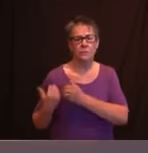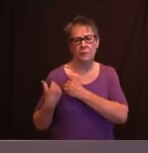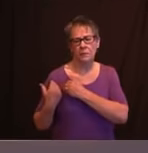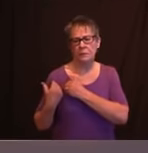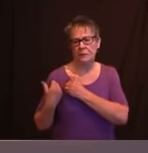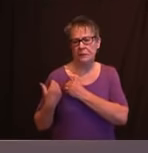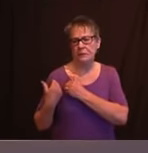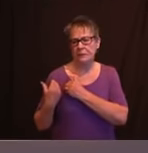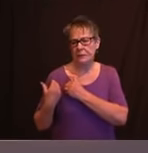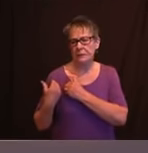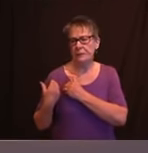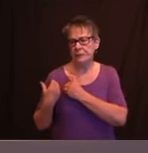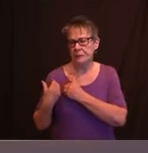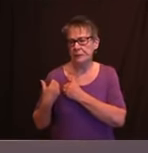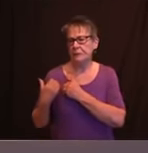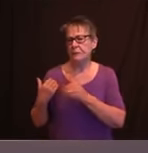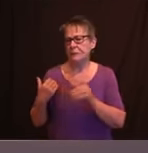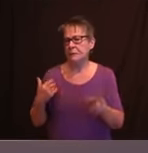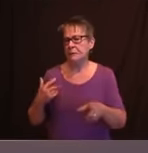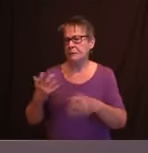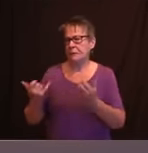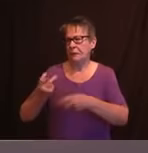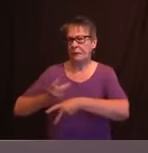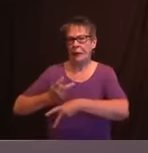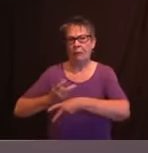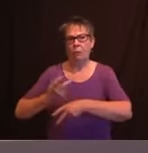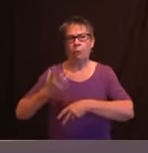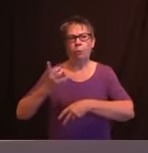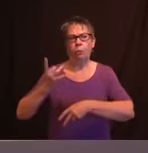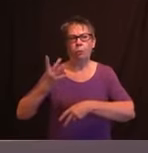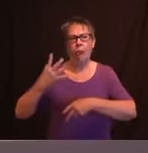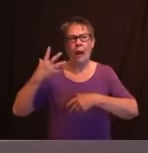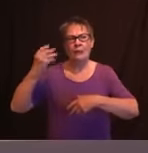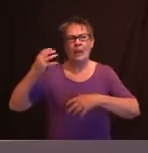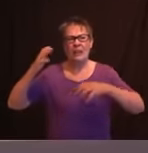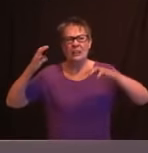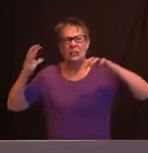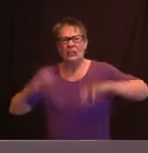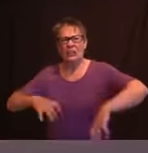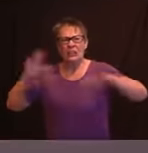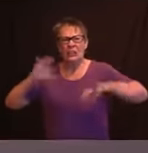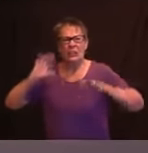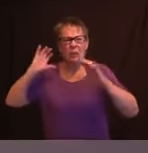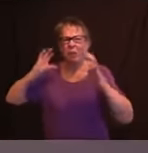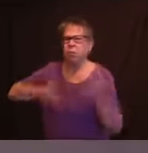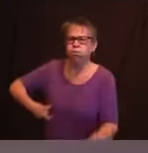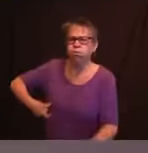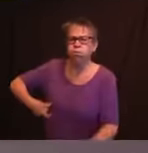and we will be with you tomorrow at 1 p.m. God bless you all.